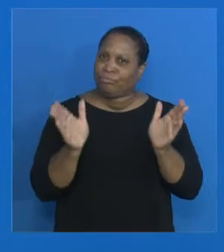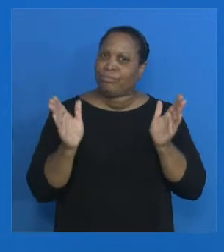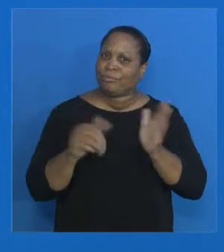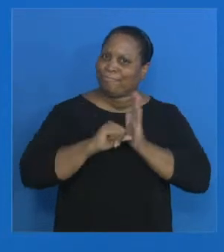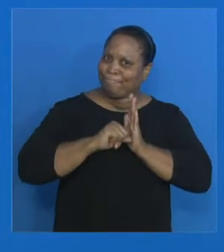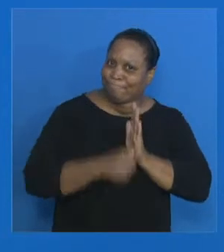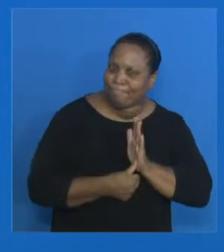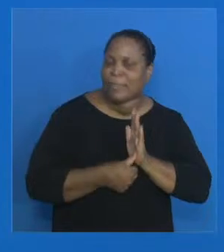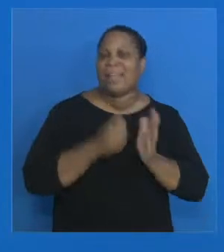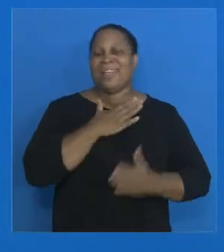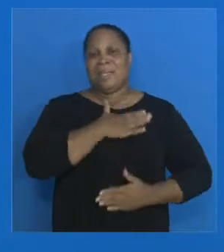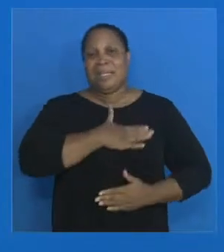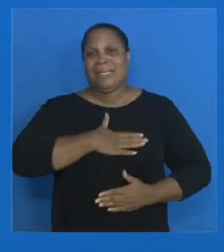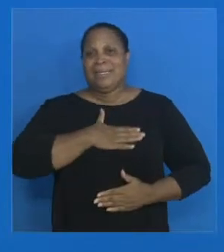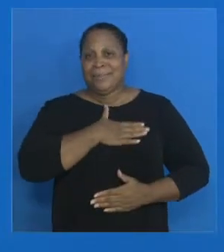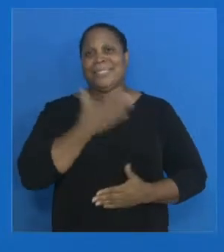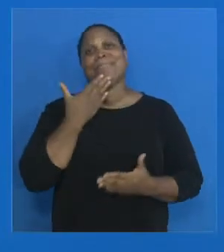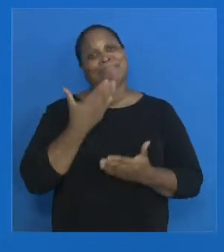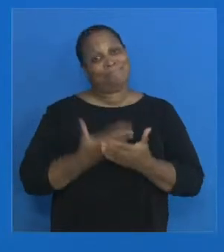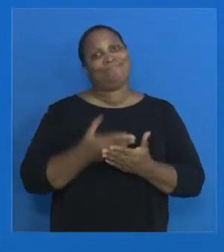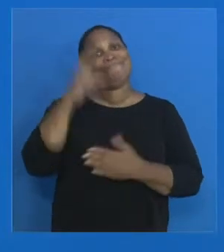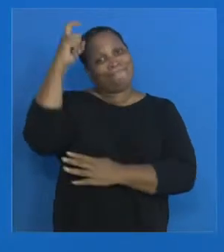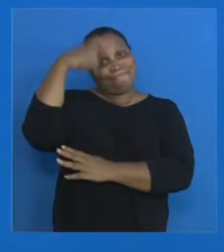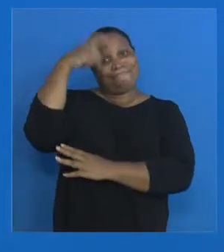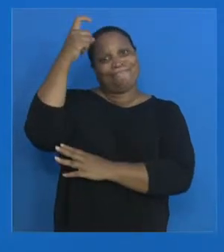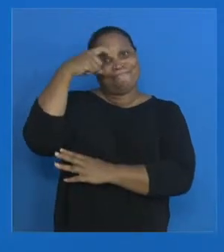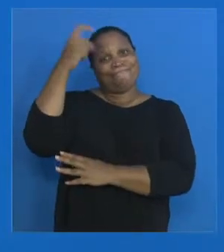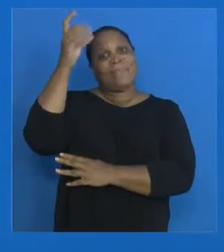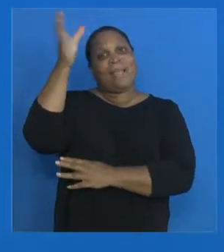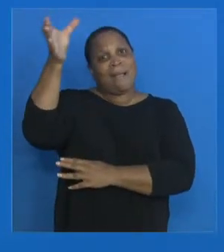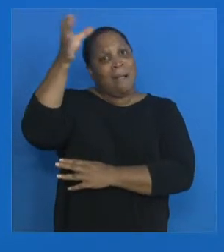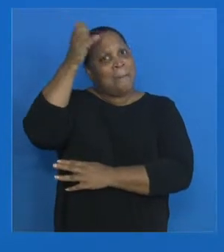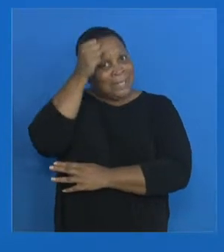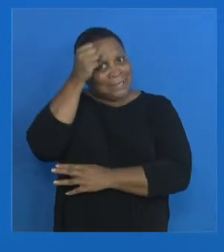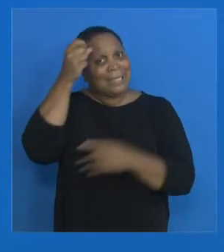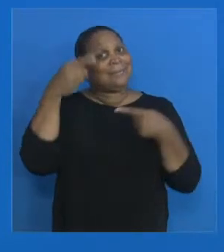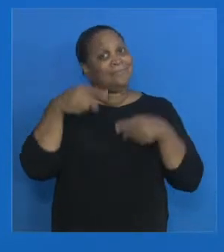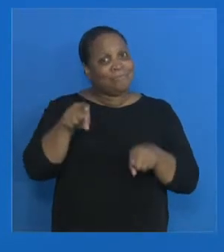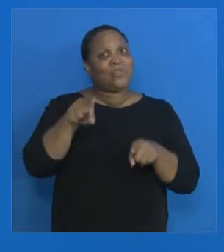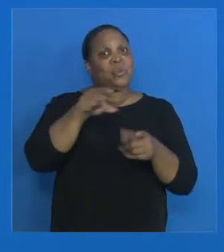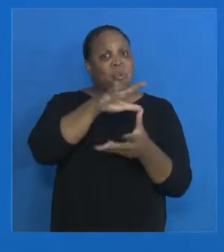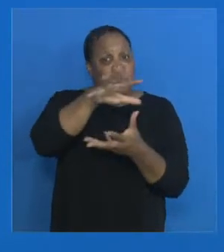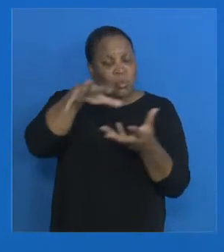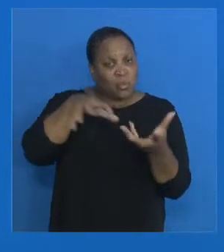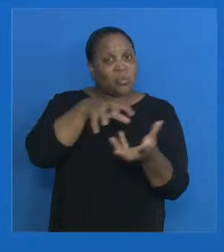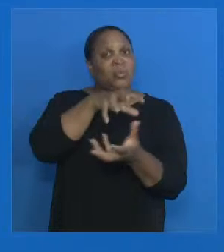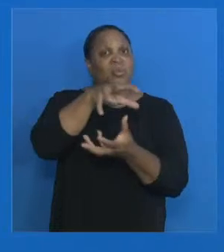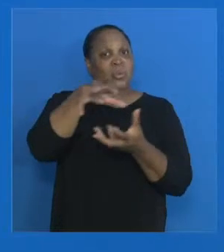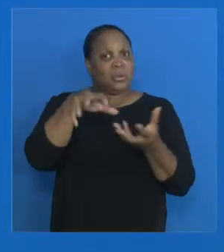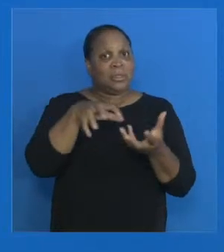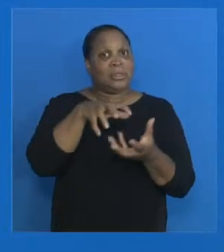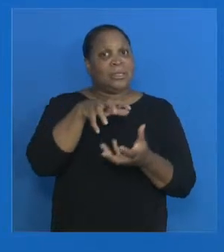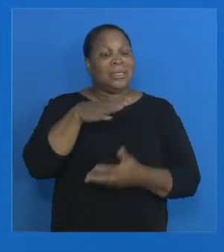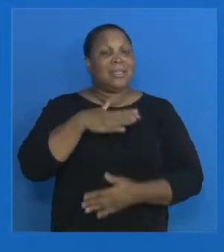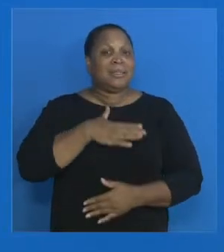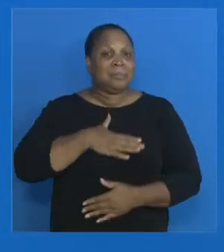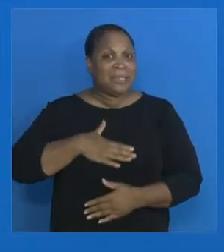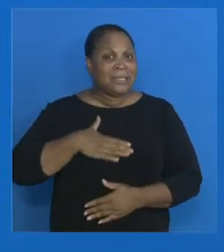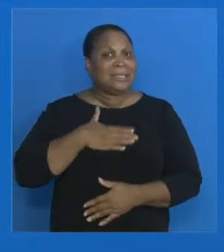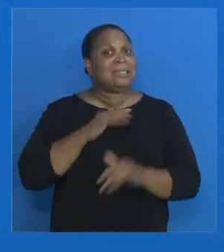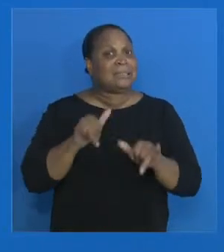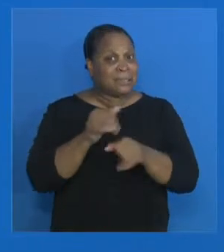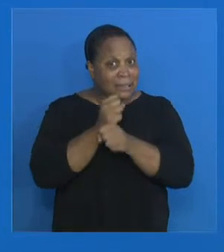please exercise good judgment and common sense during this storm. Please be